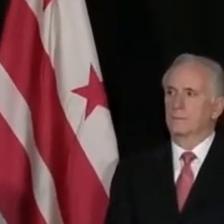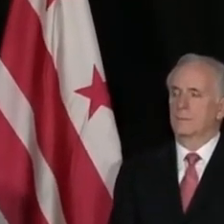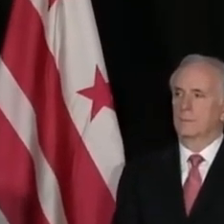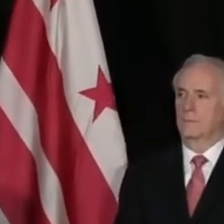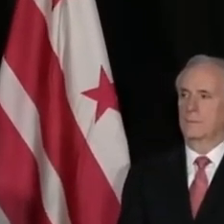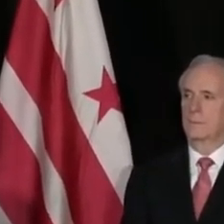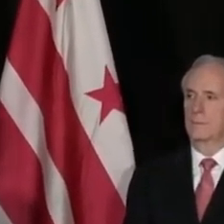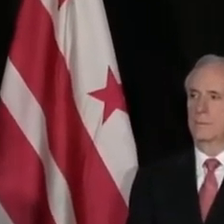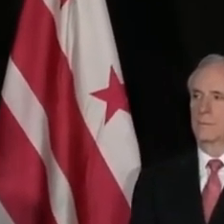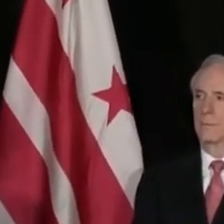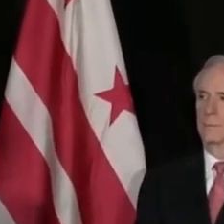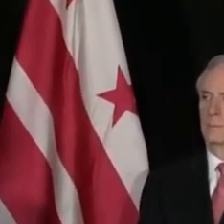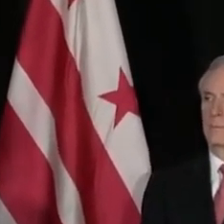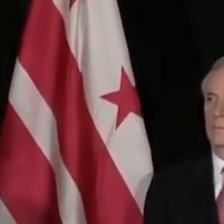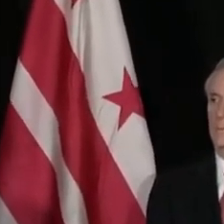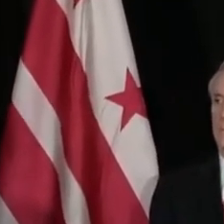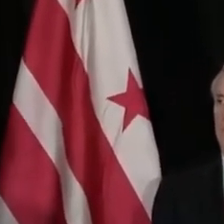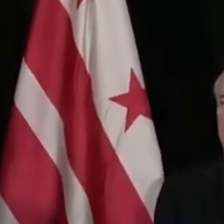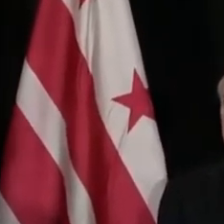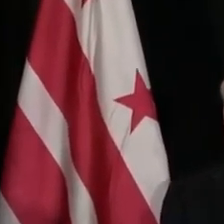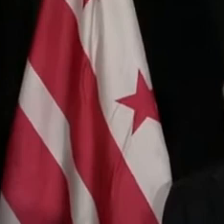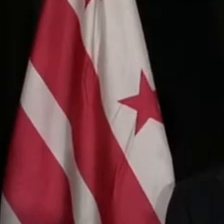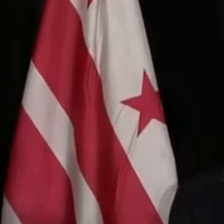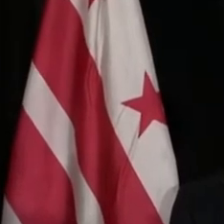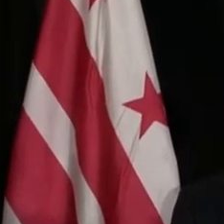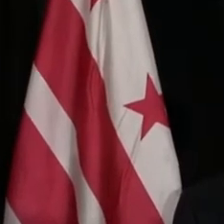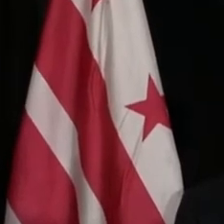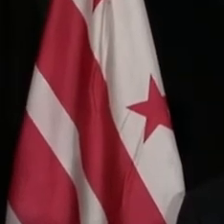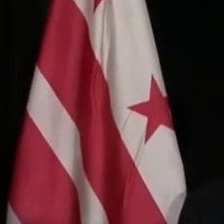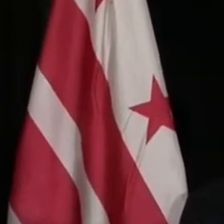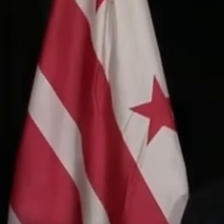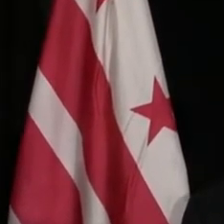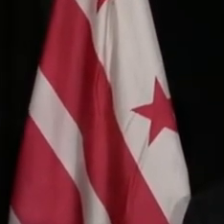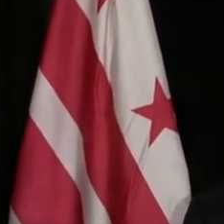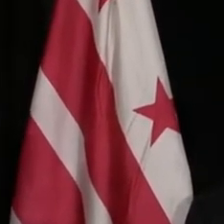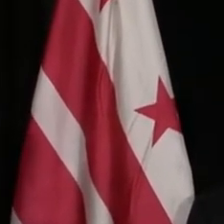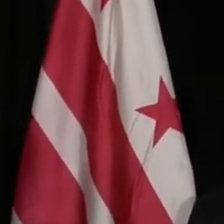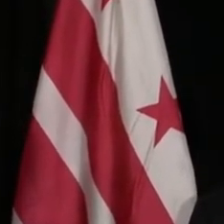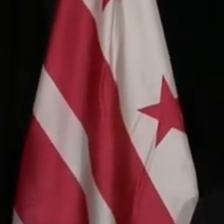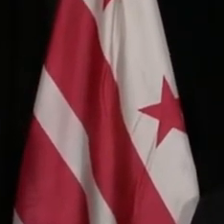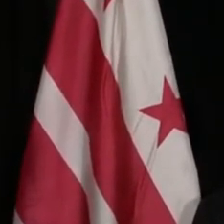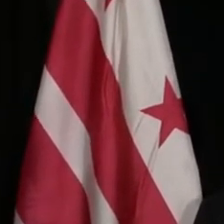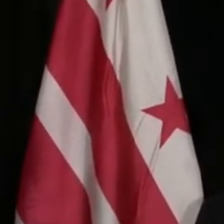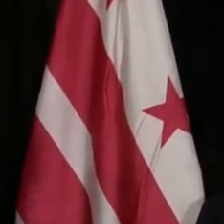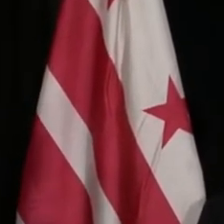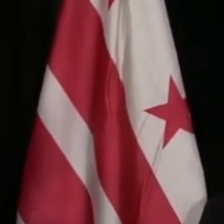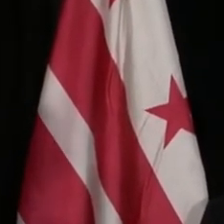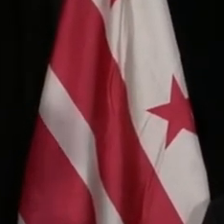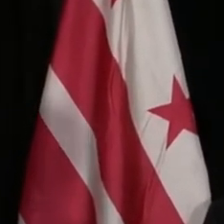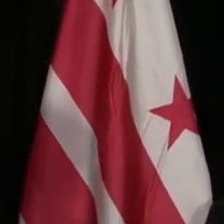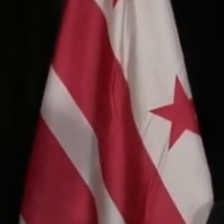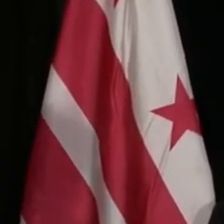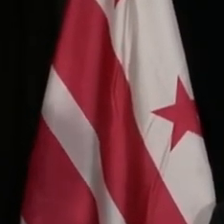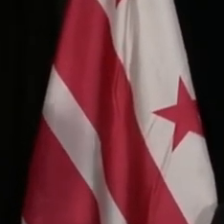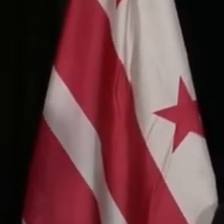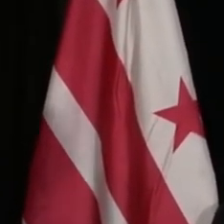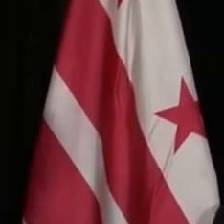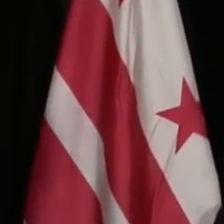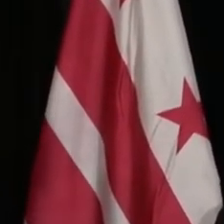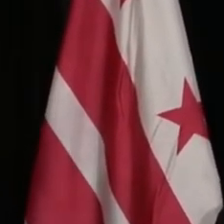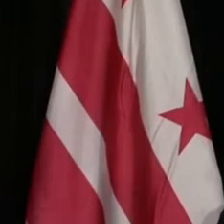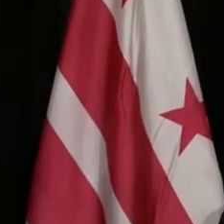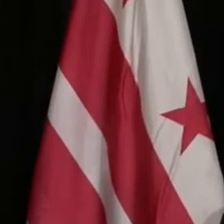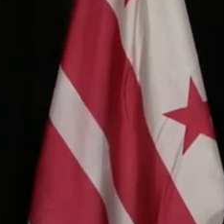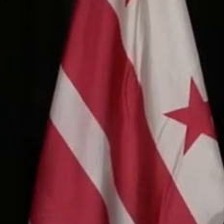D.C. to make their voices heard. We're asking for everybody to plan ahead and to know and prepare